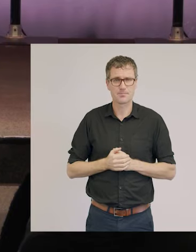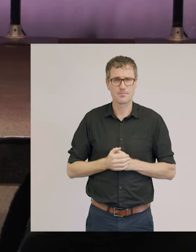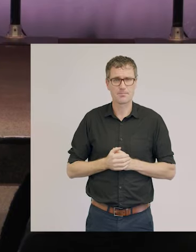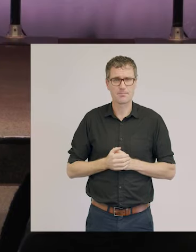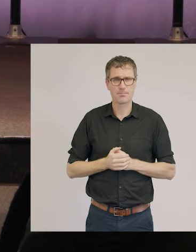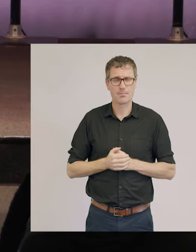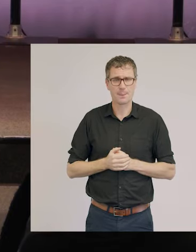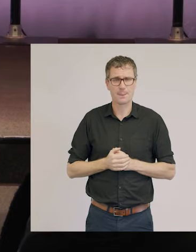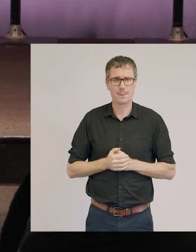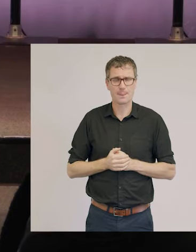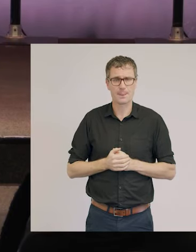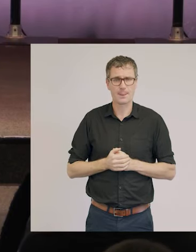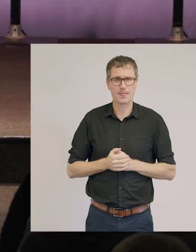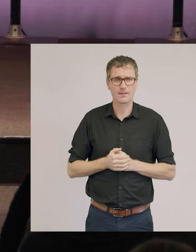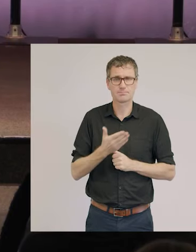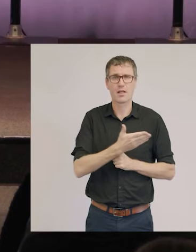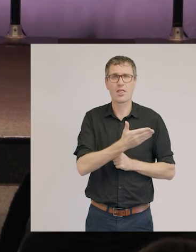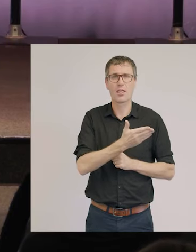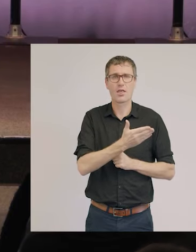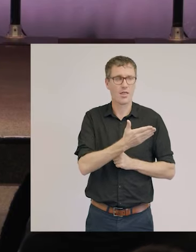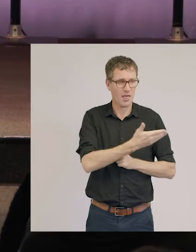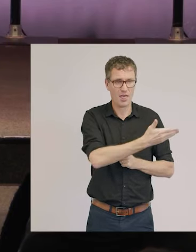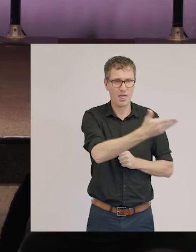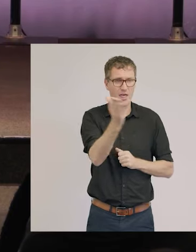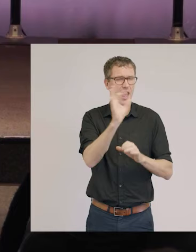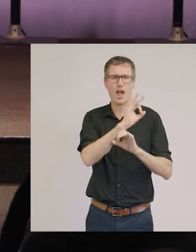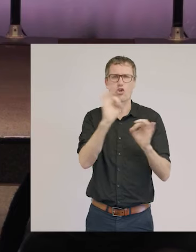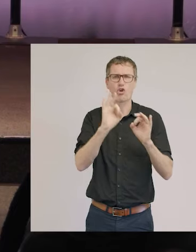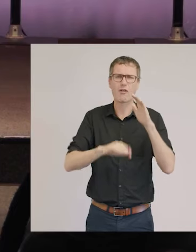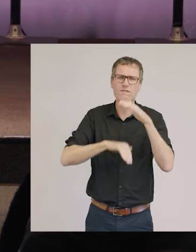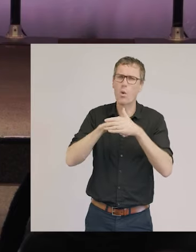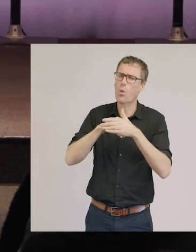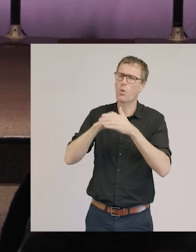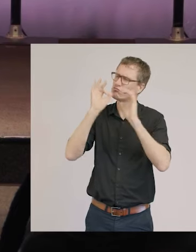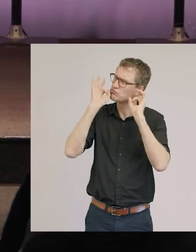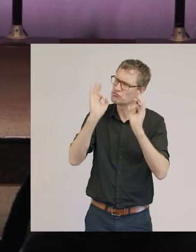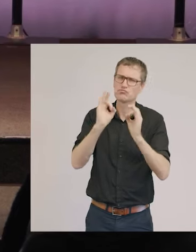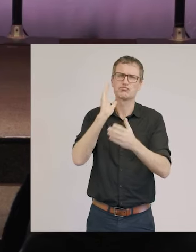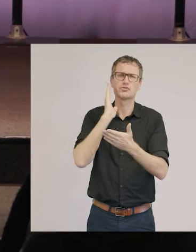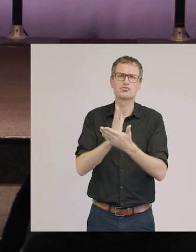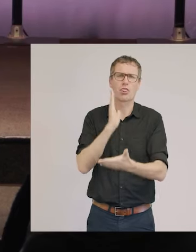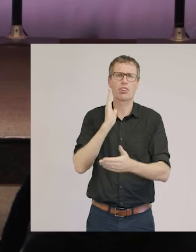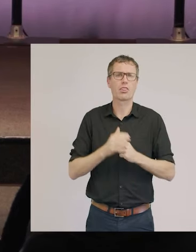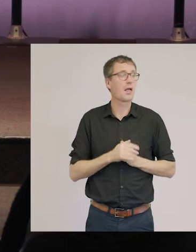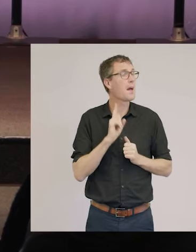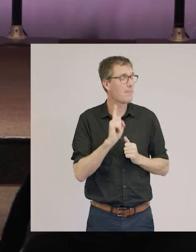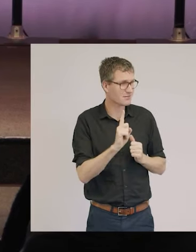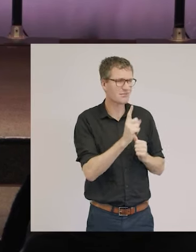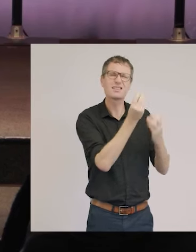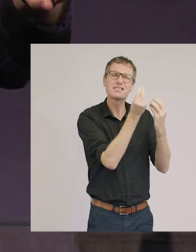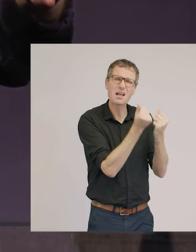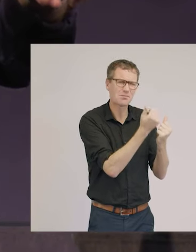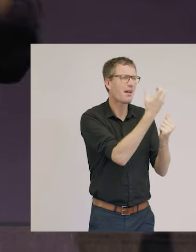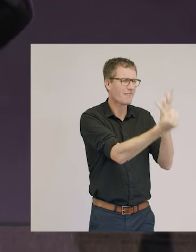But you know, they're not the funnel of, you know, God. I mean, there's truth in